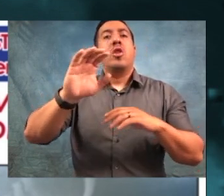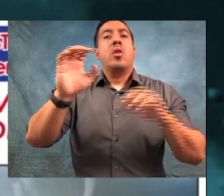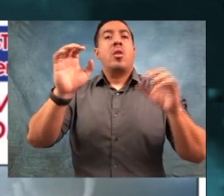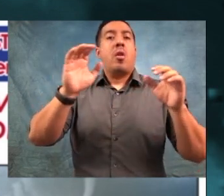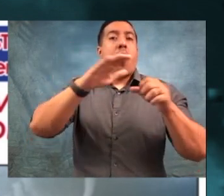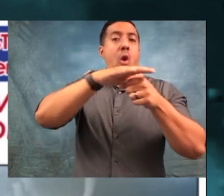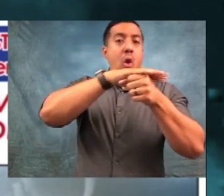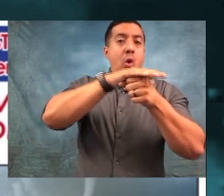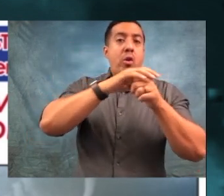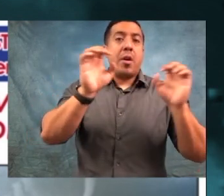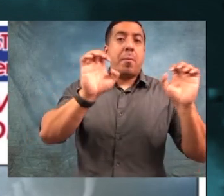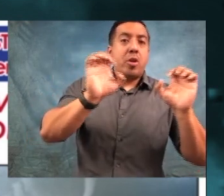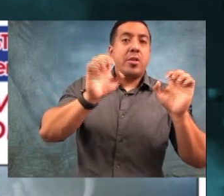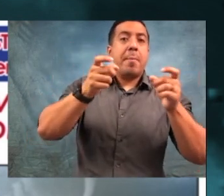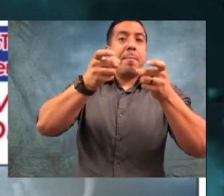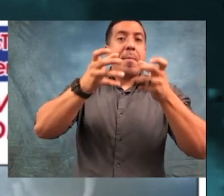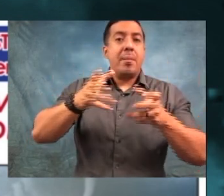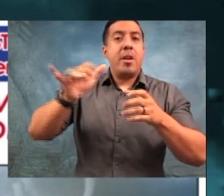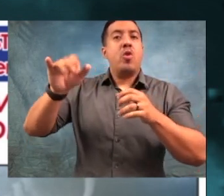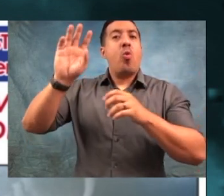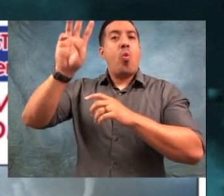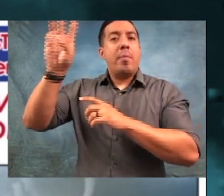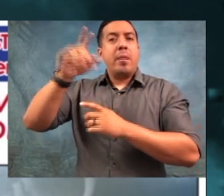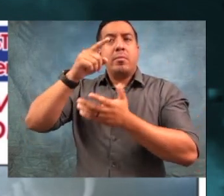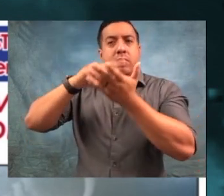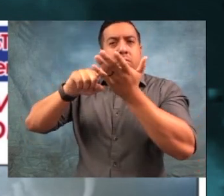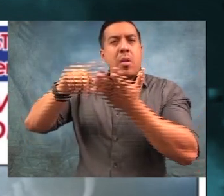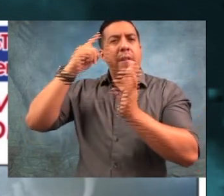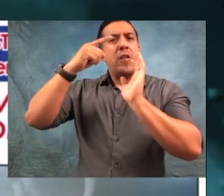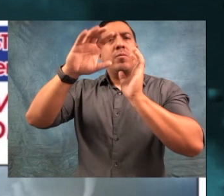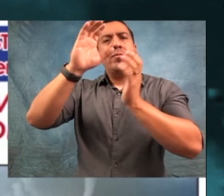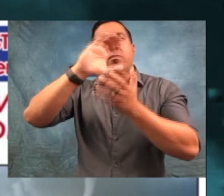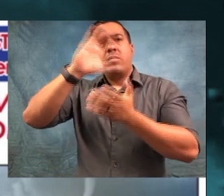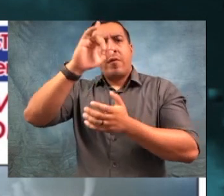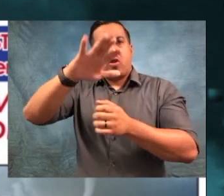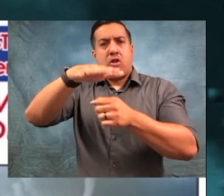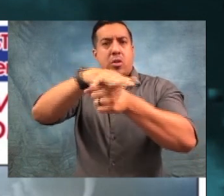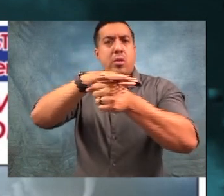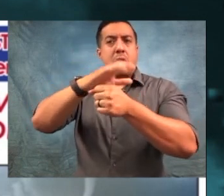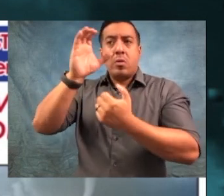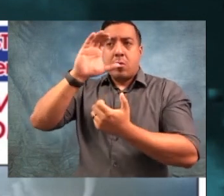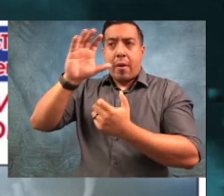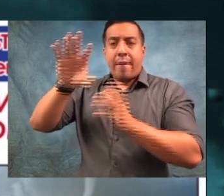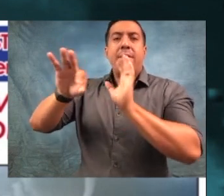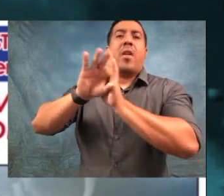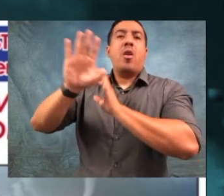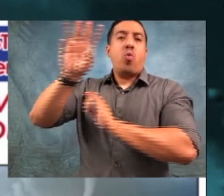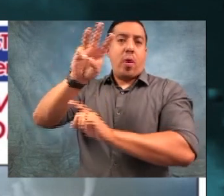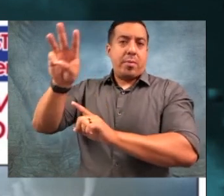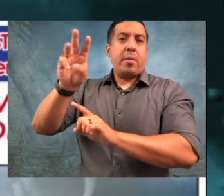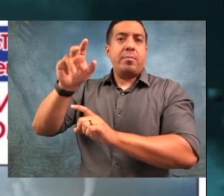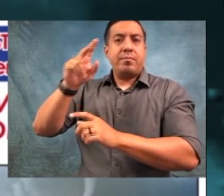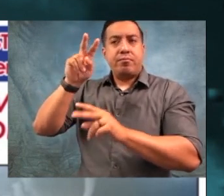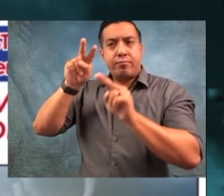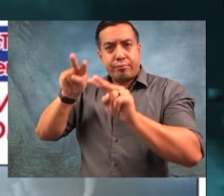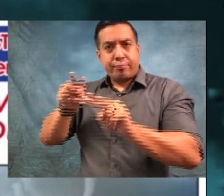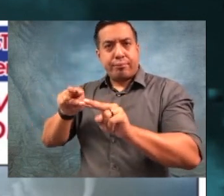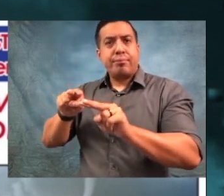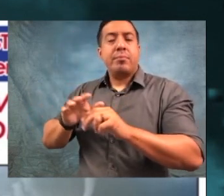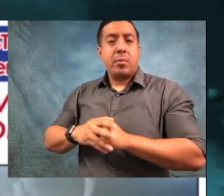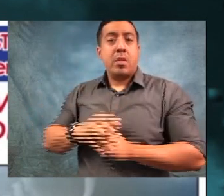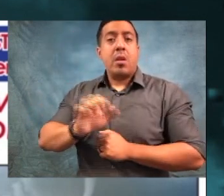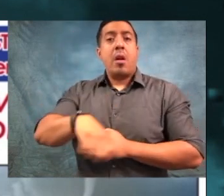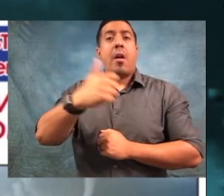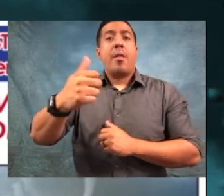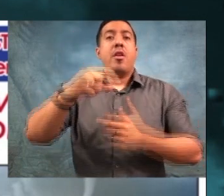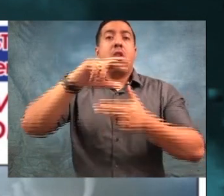for your local emergency management websites and social media. Search for under your jurisdiction, and you